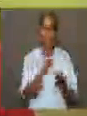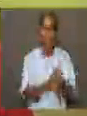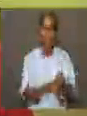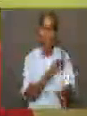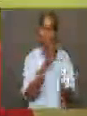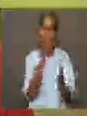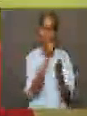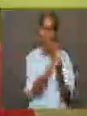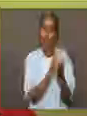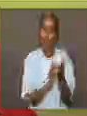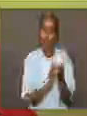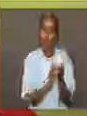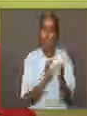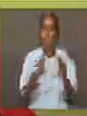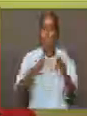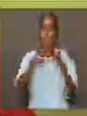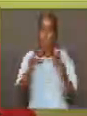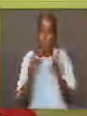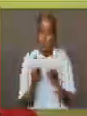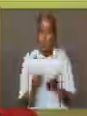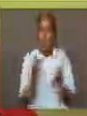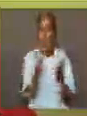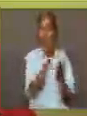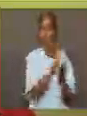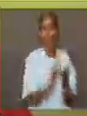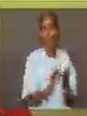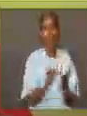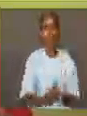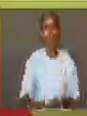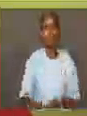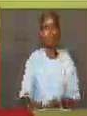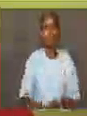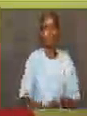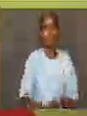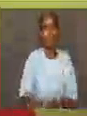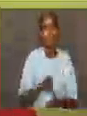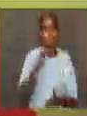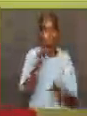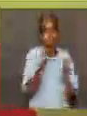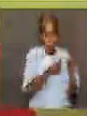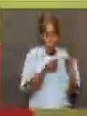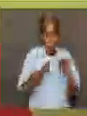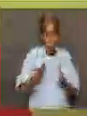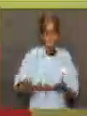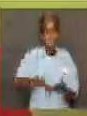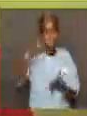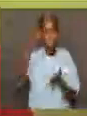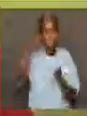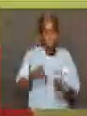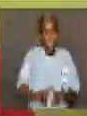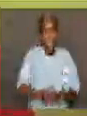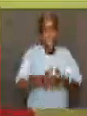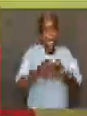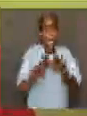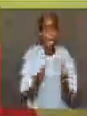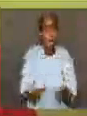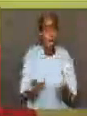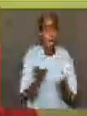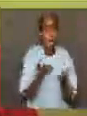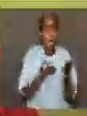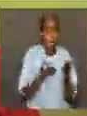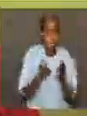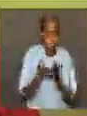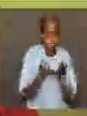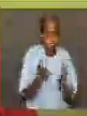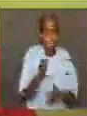formula and the section formula. You will also learn how to describe